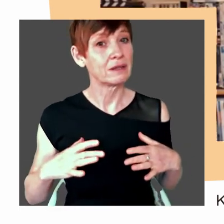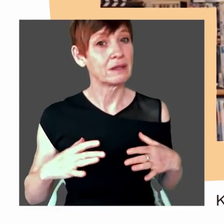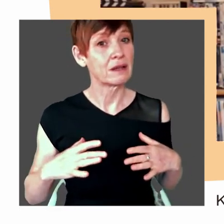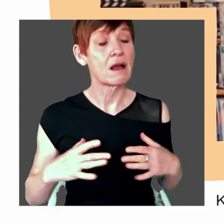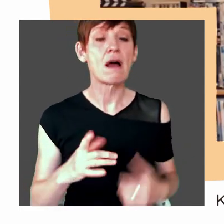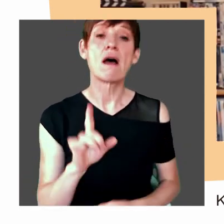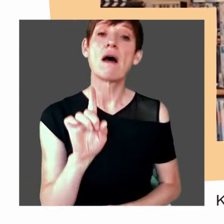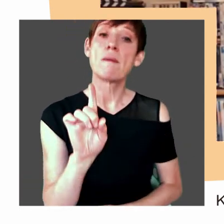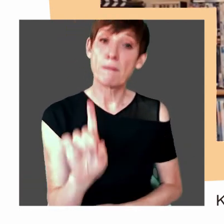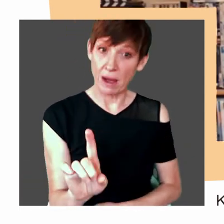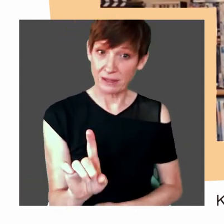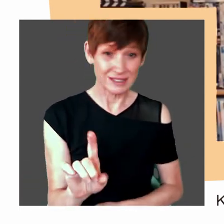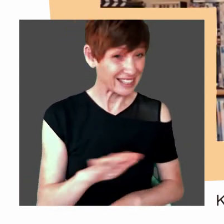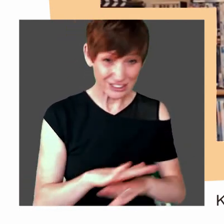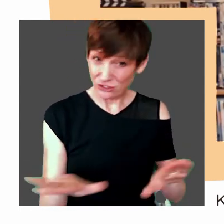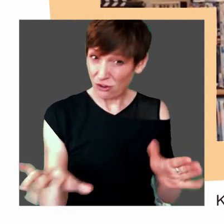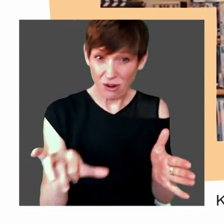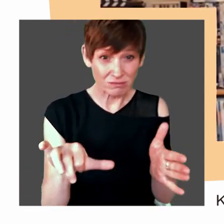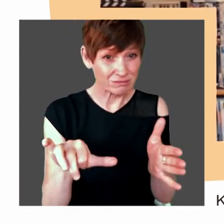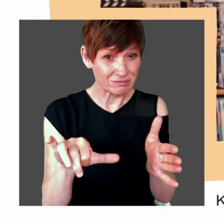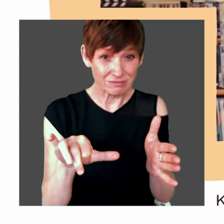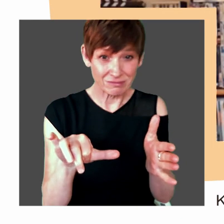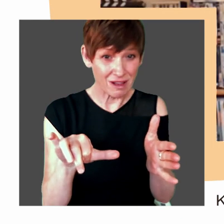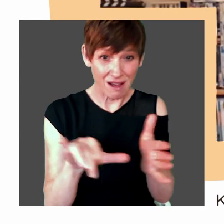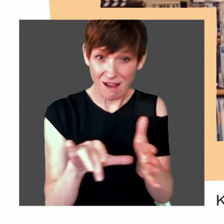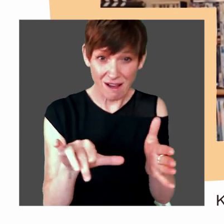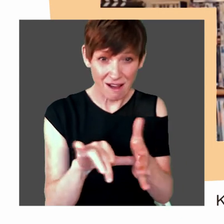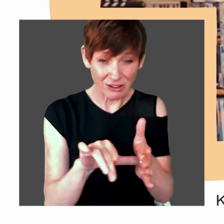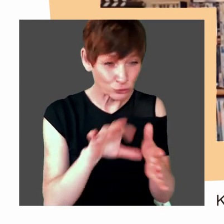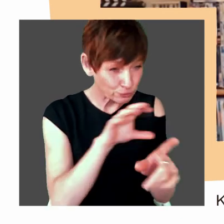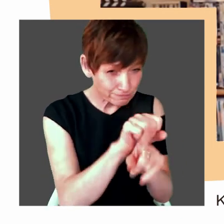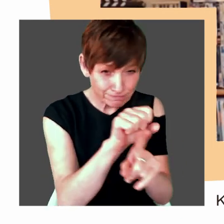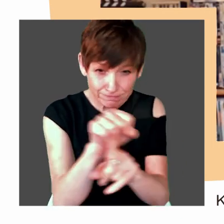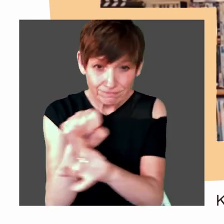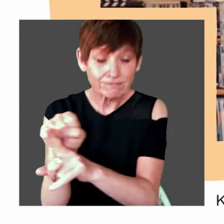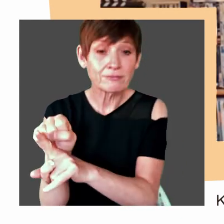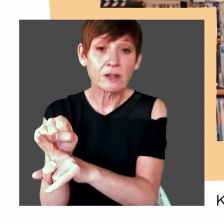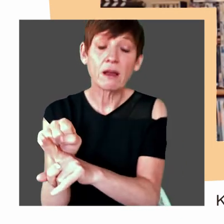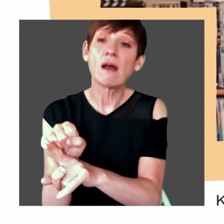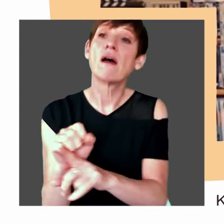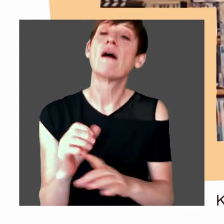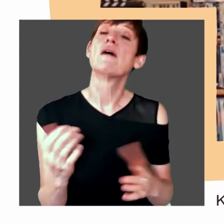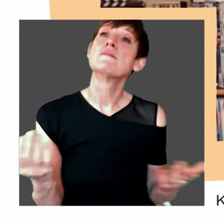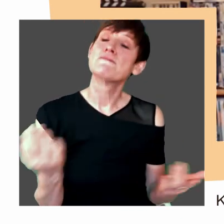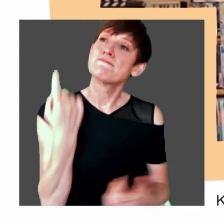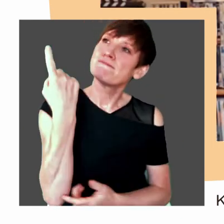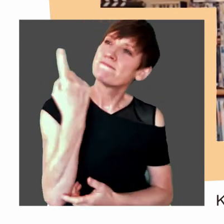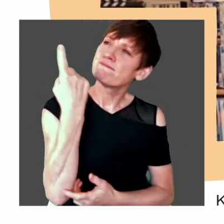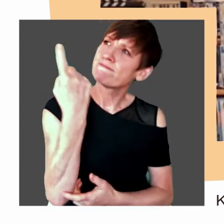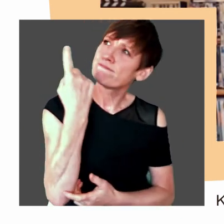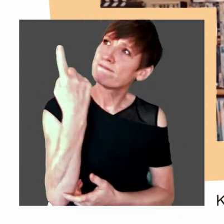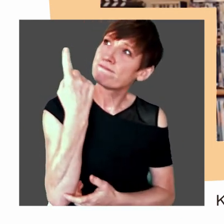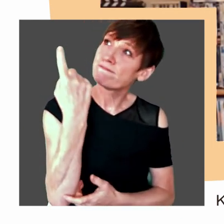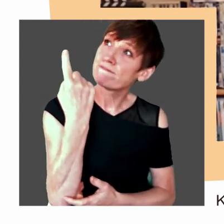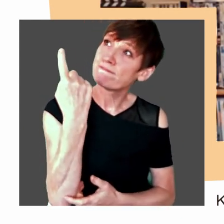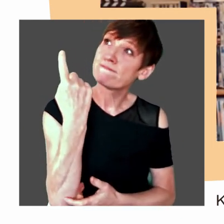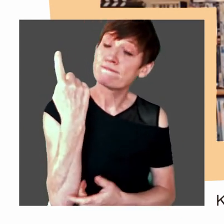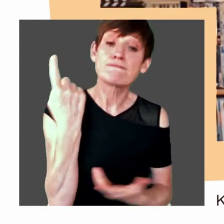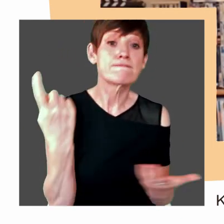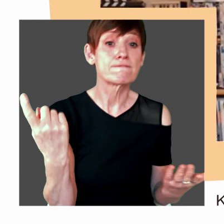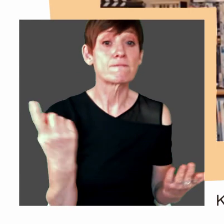but it's not hard to find. So if you, a good way to get involved with